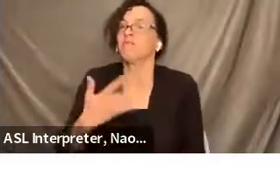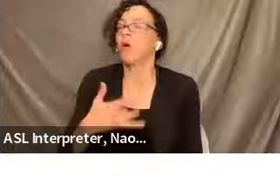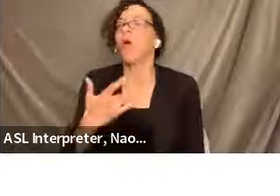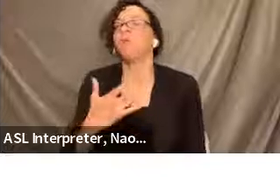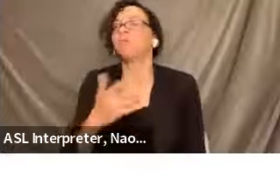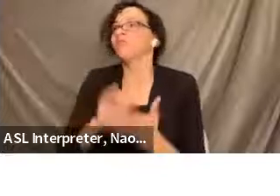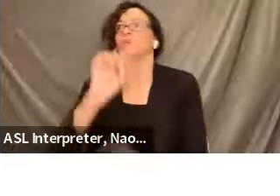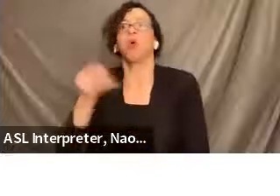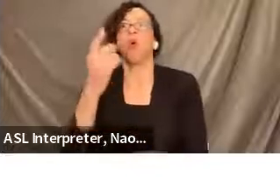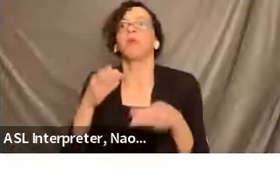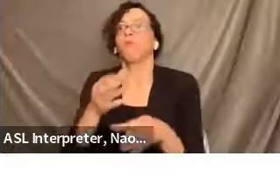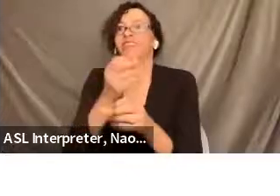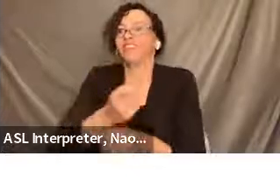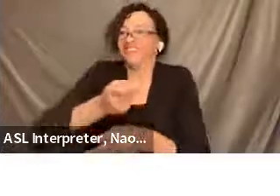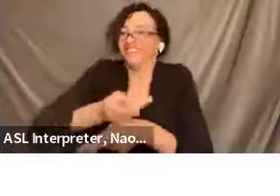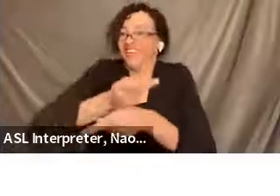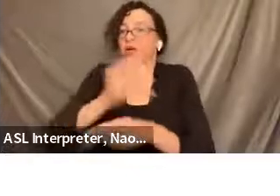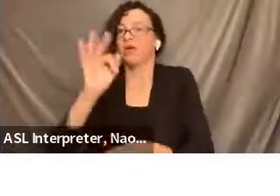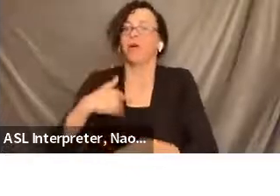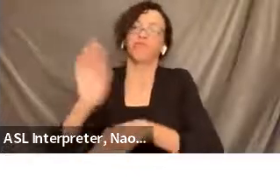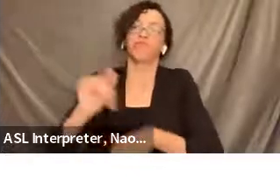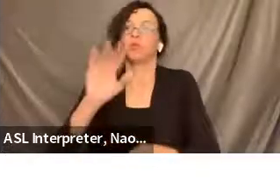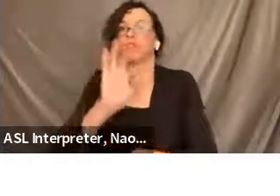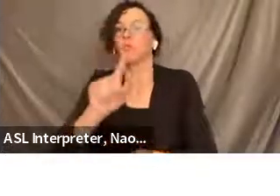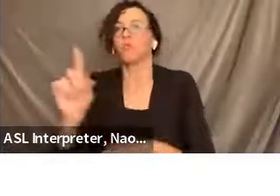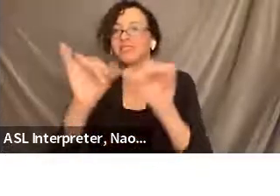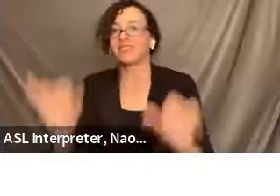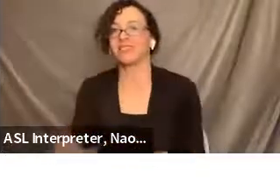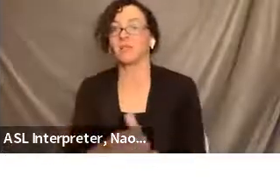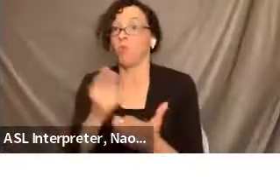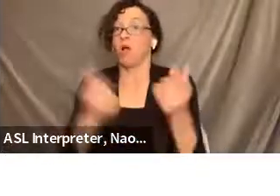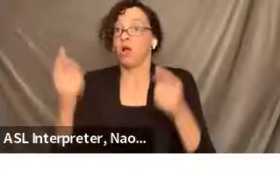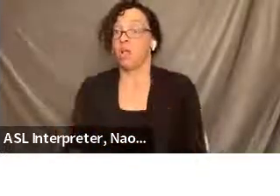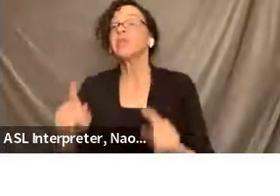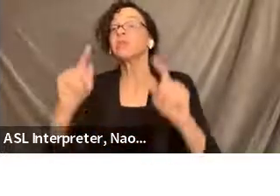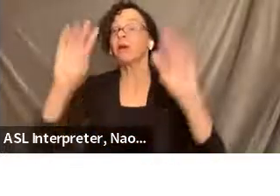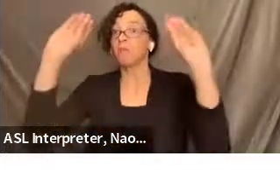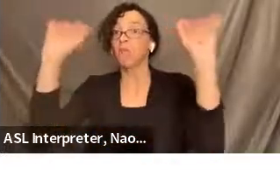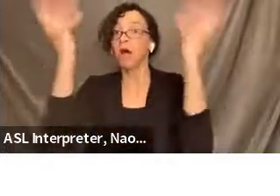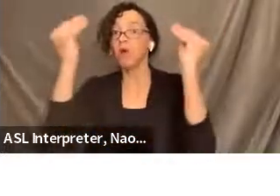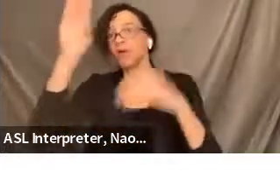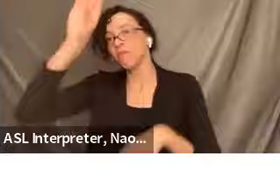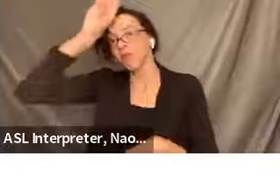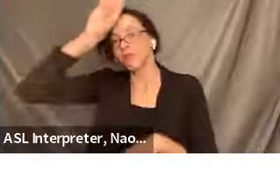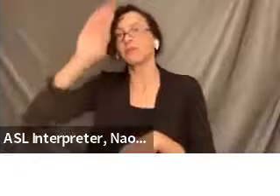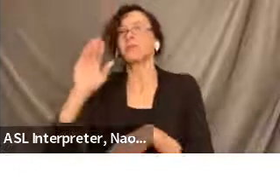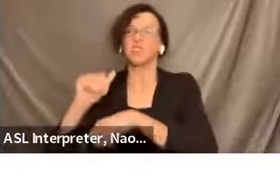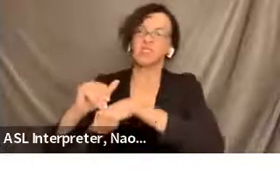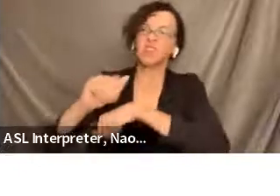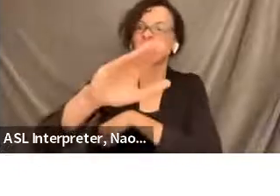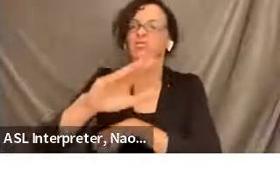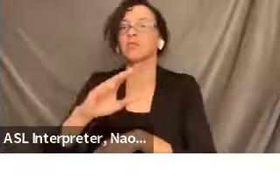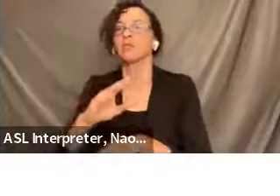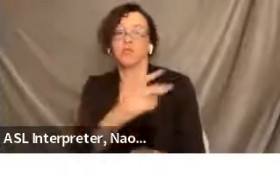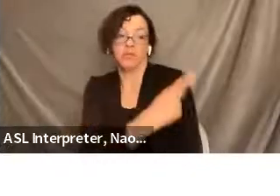now what happens is the ambulance or fire department is dispatched. The patient will be transported to the closest emergency department. They'll